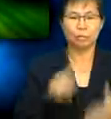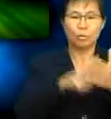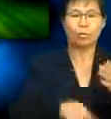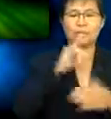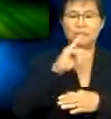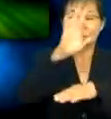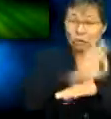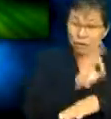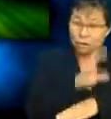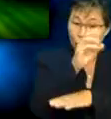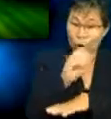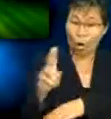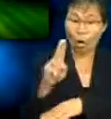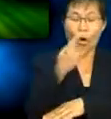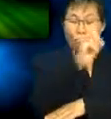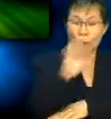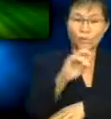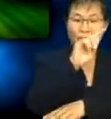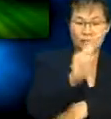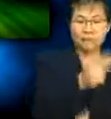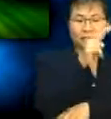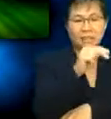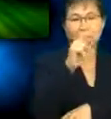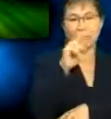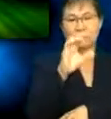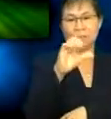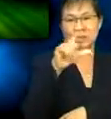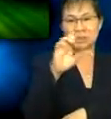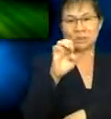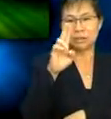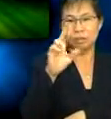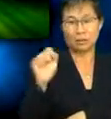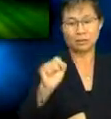What is the function of the nucleus?